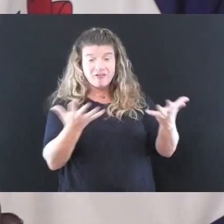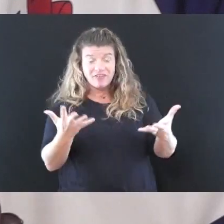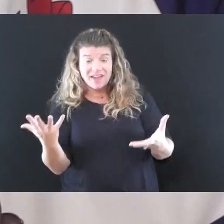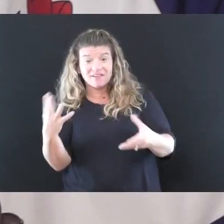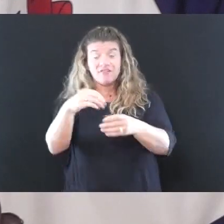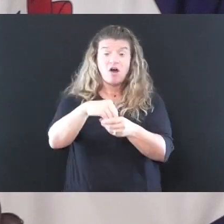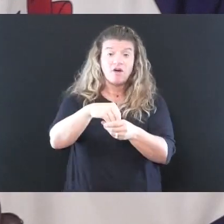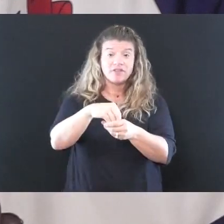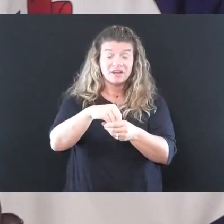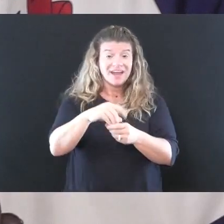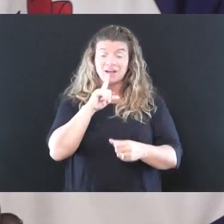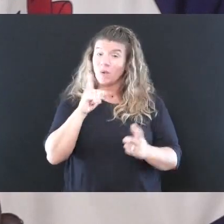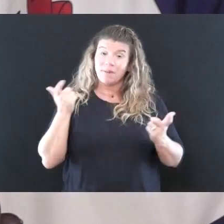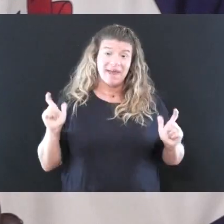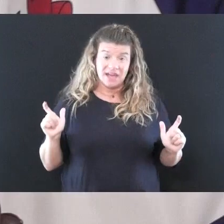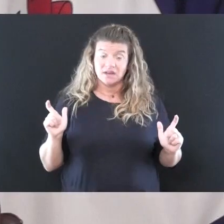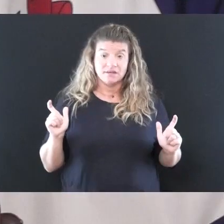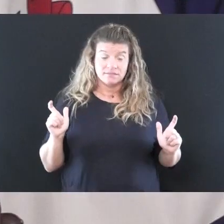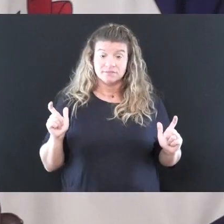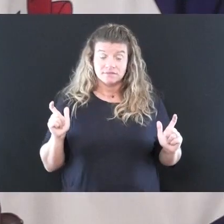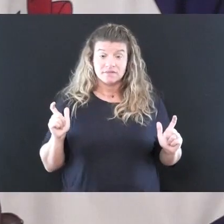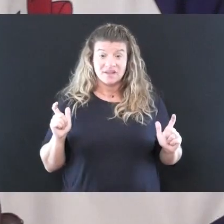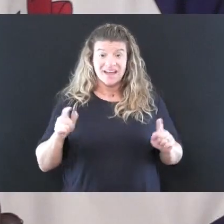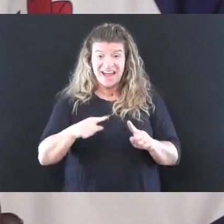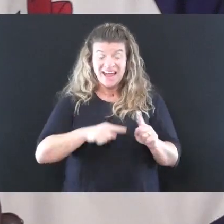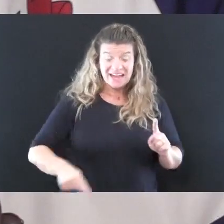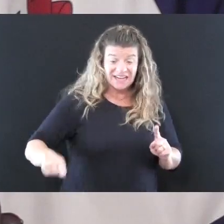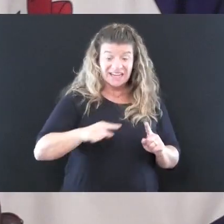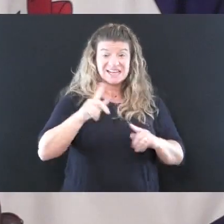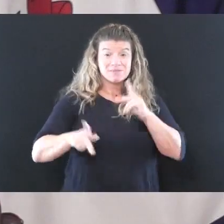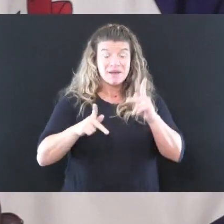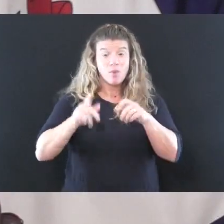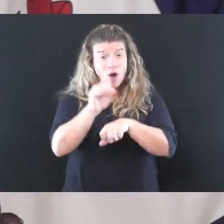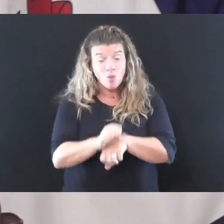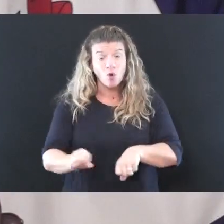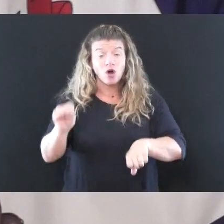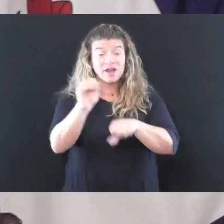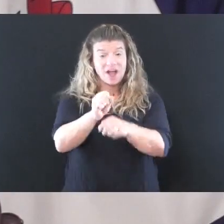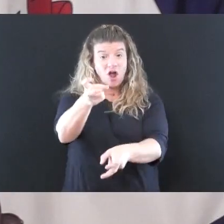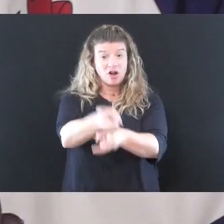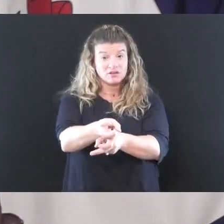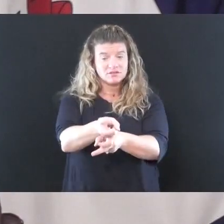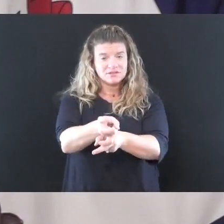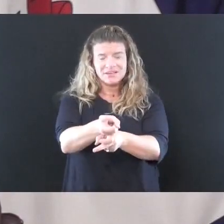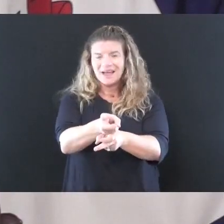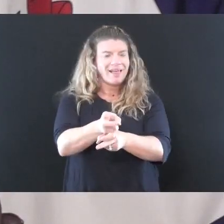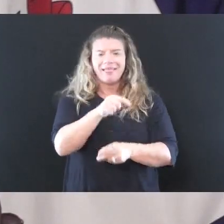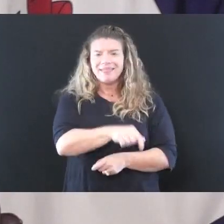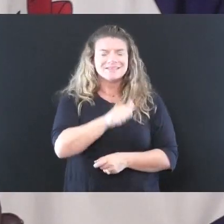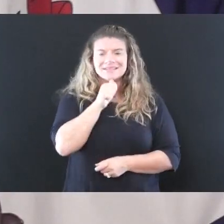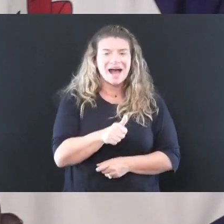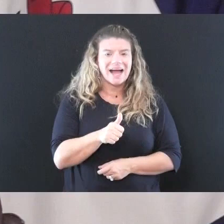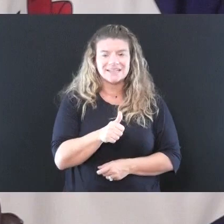is astronomical. And these great people are doing that work. And this is not